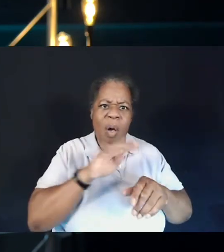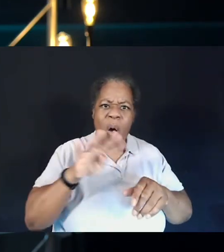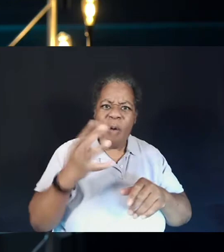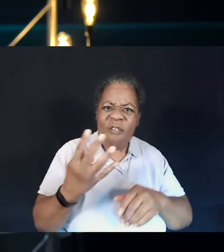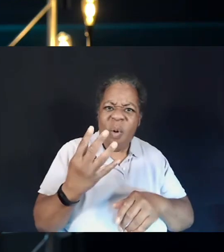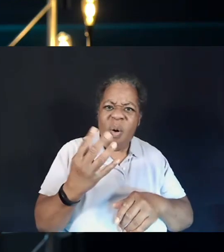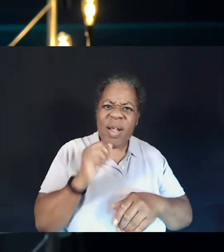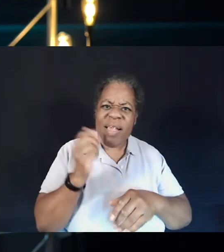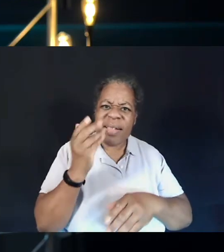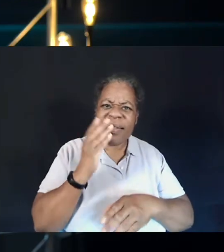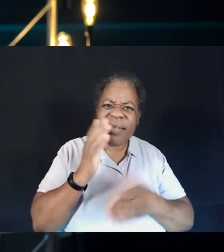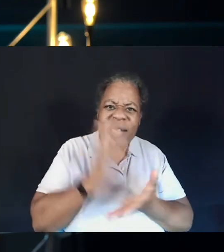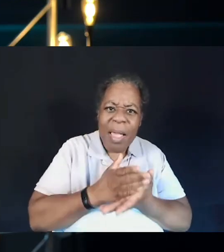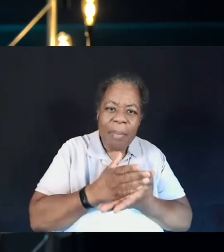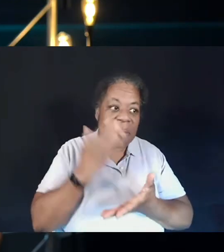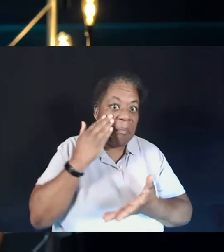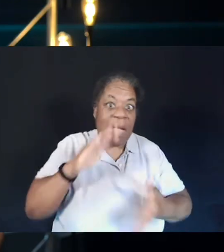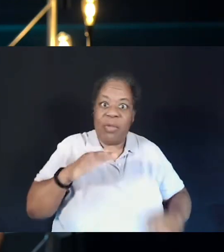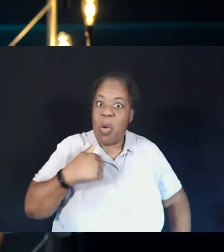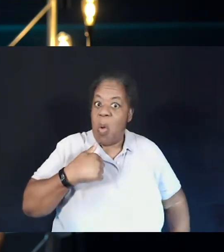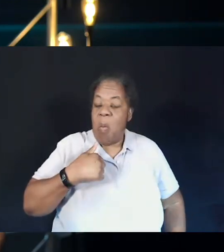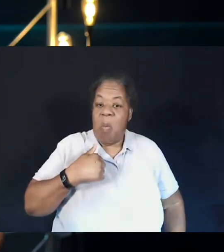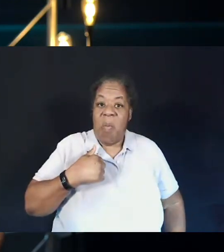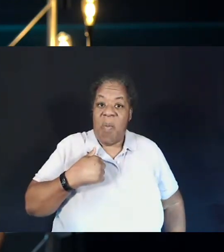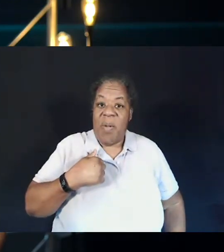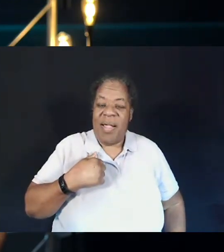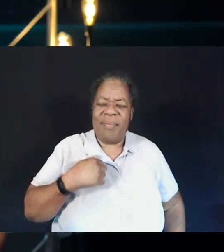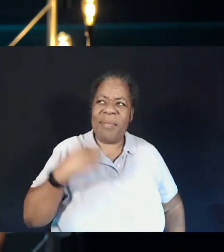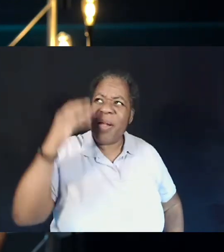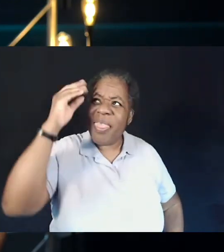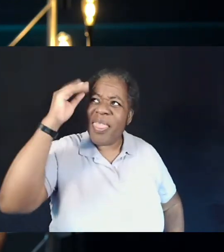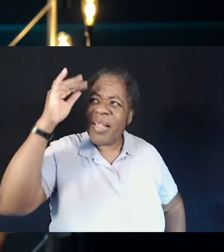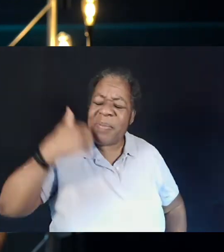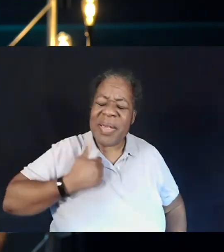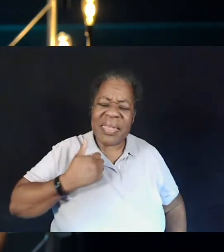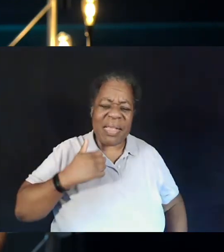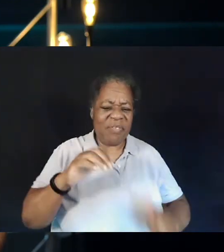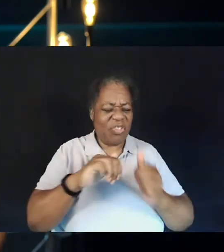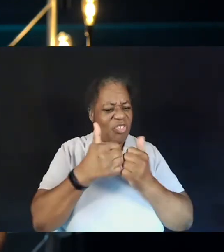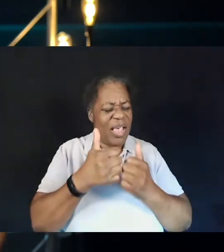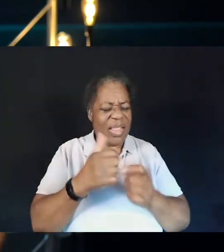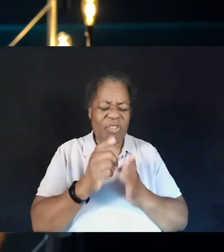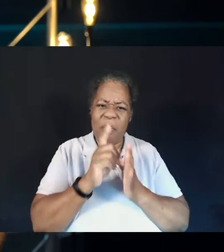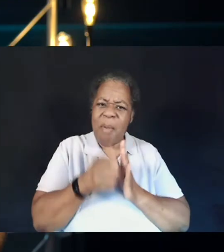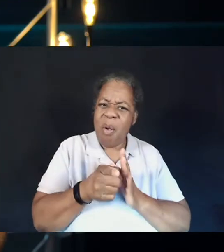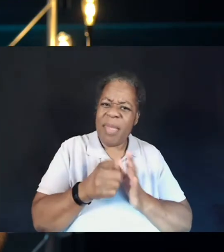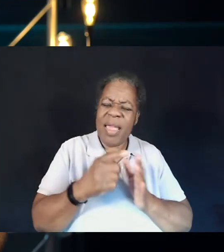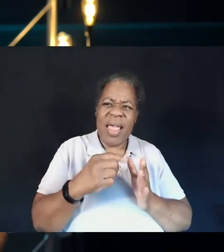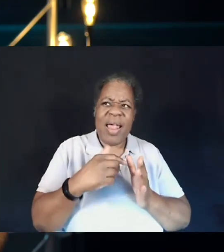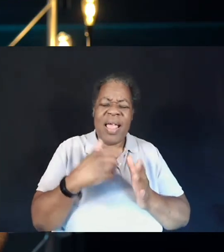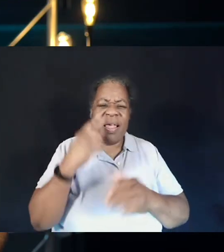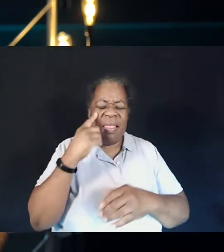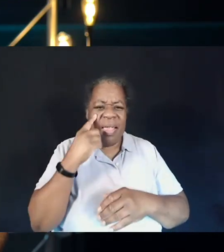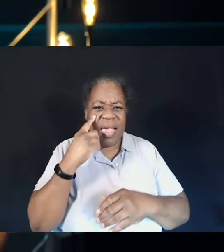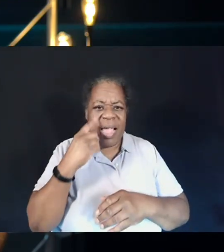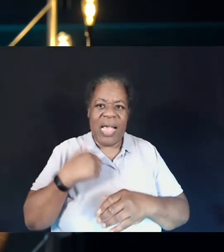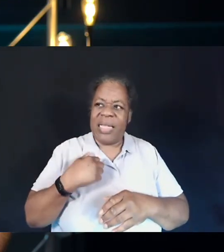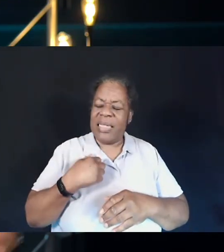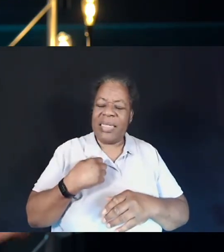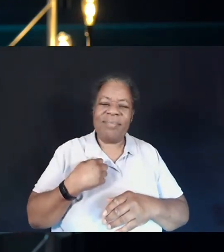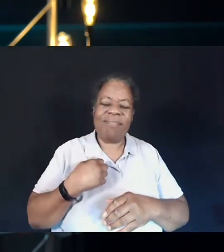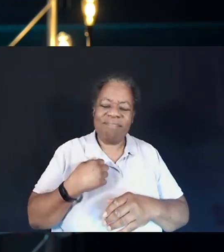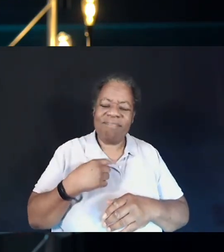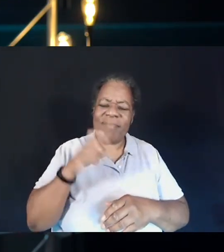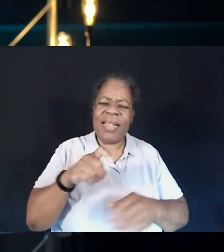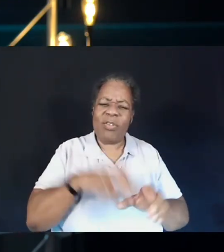know that. And I remember thinking at a particularly challenging moment near the beginning of the season that I should just quit.